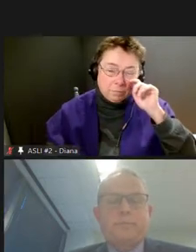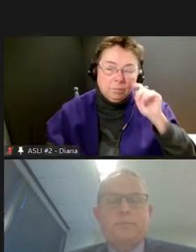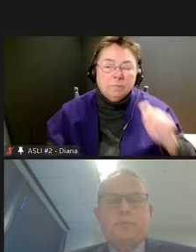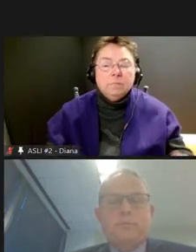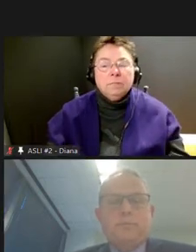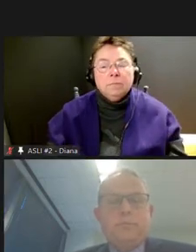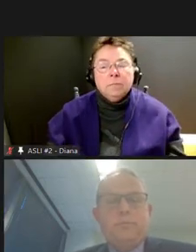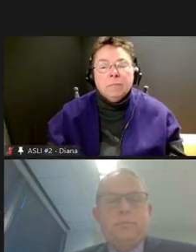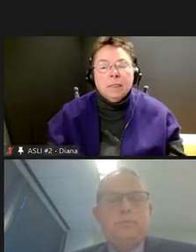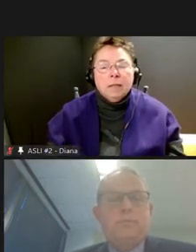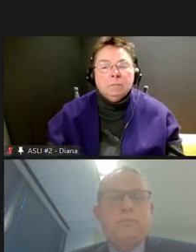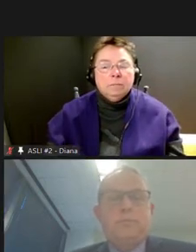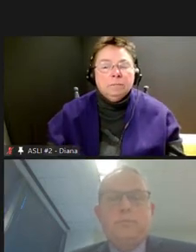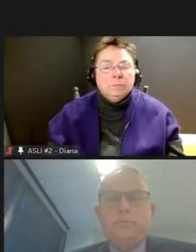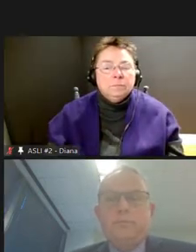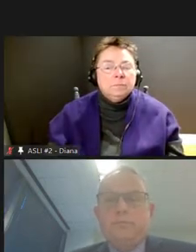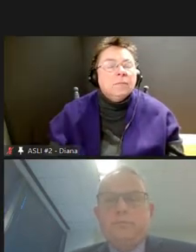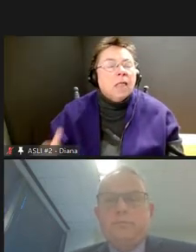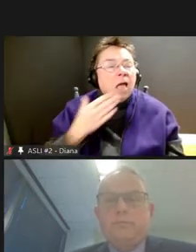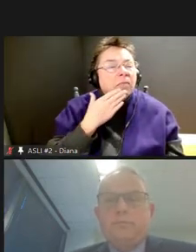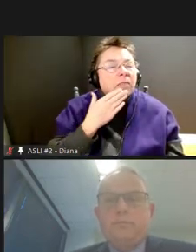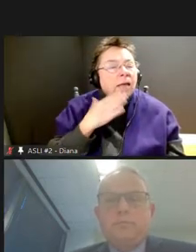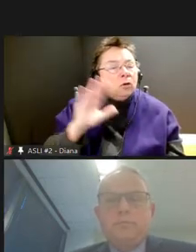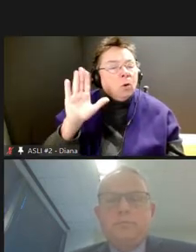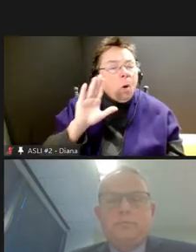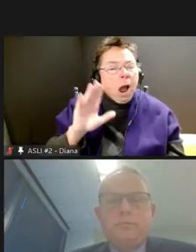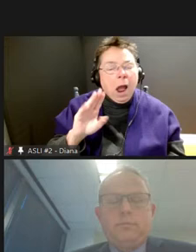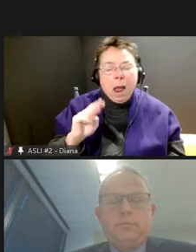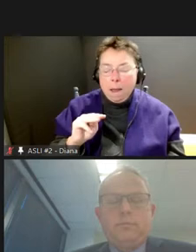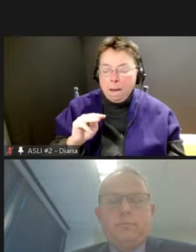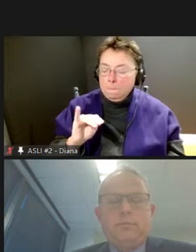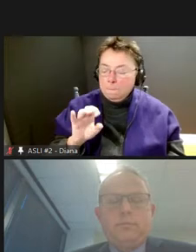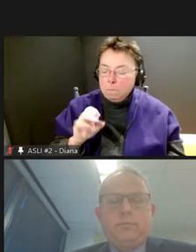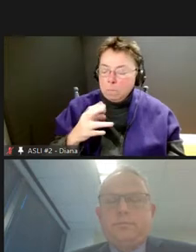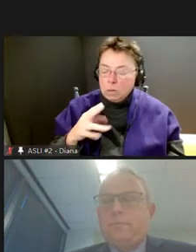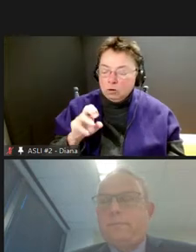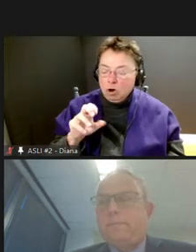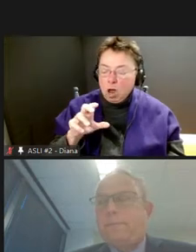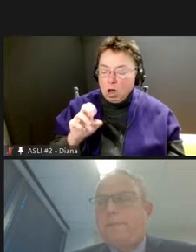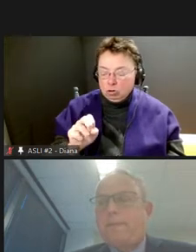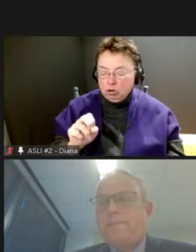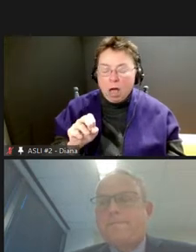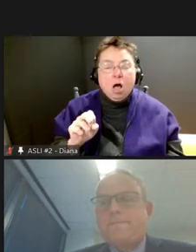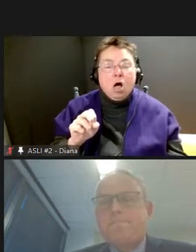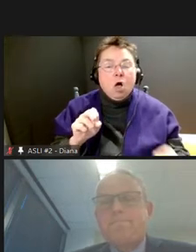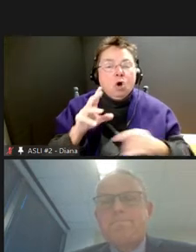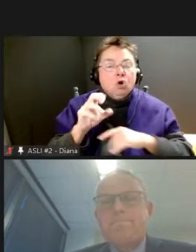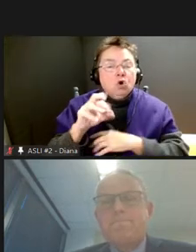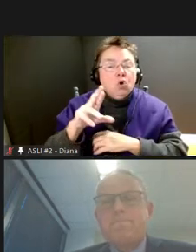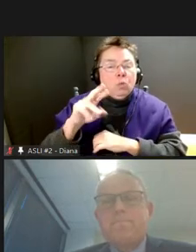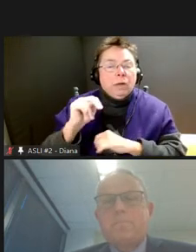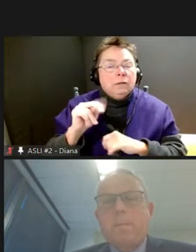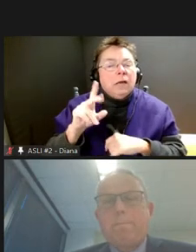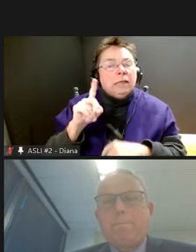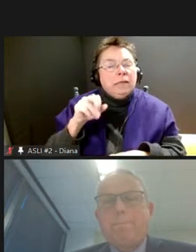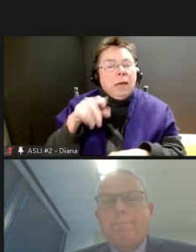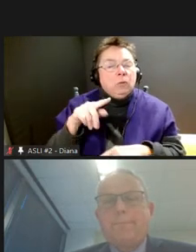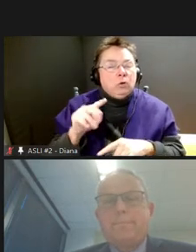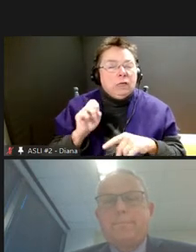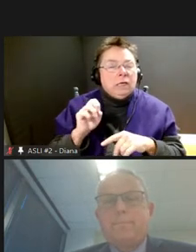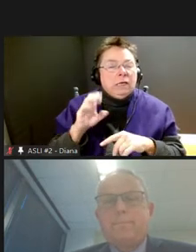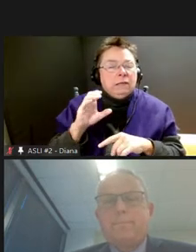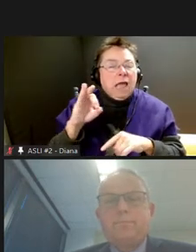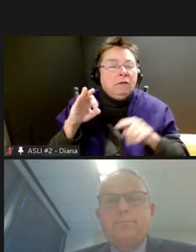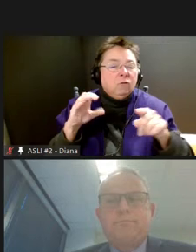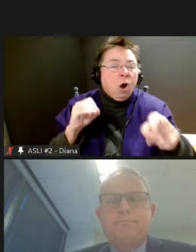Thank you, Jeremy. Again, I'm Michelle Curran, Deputy CFO and Comptroller. Next slide, please. The 2023